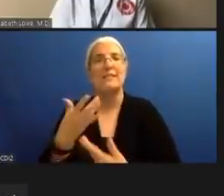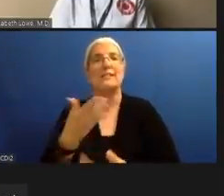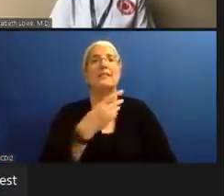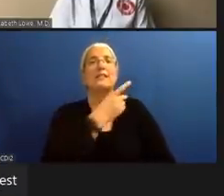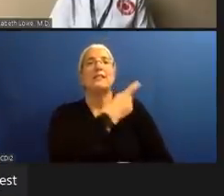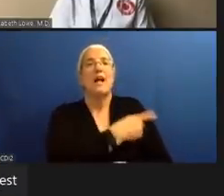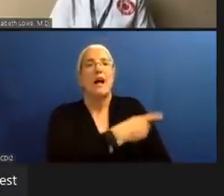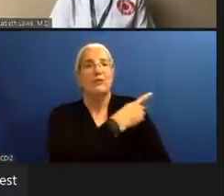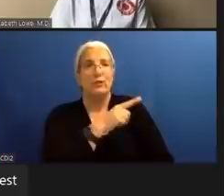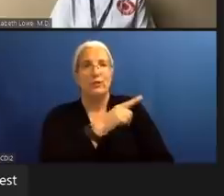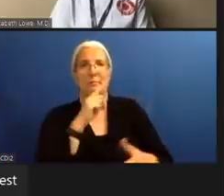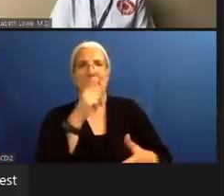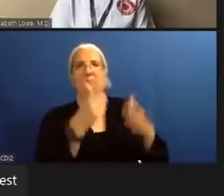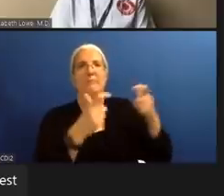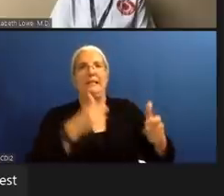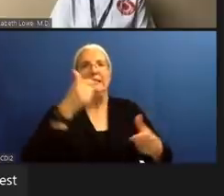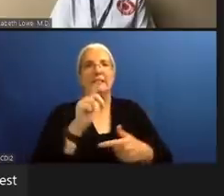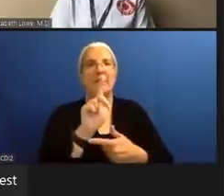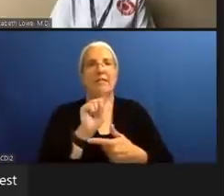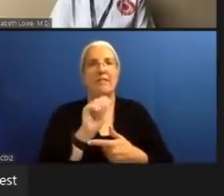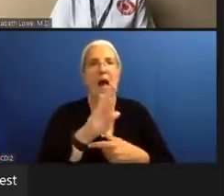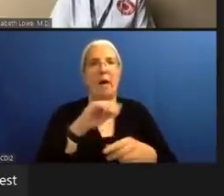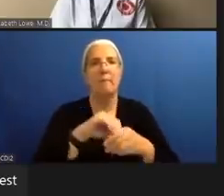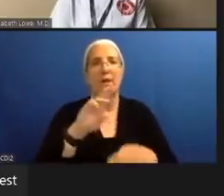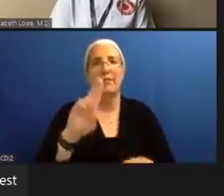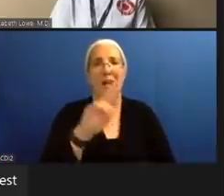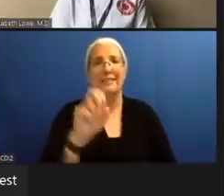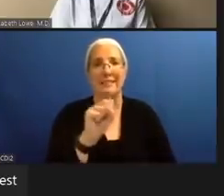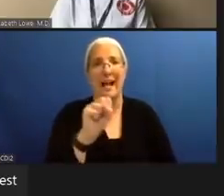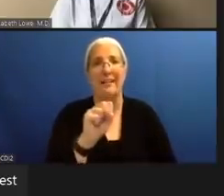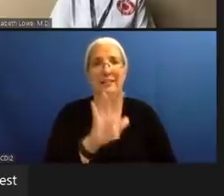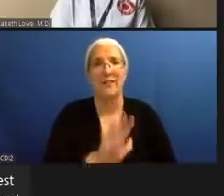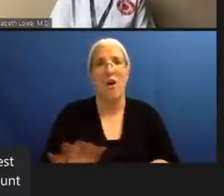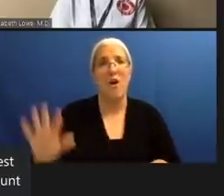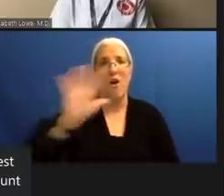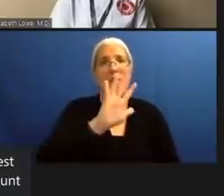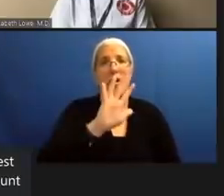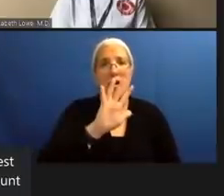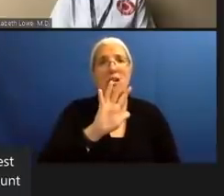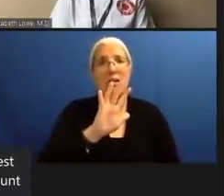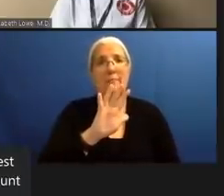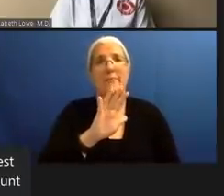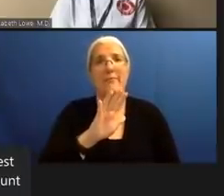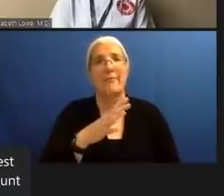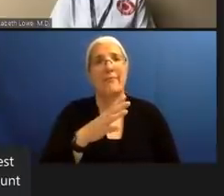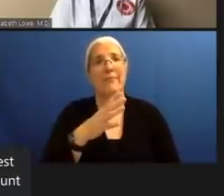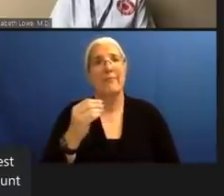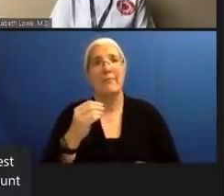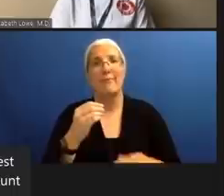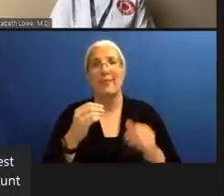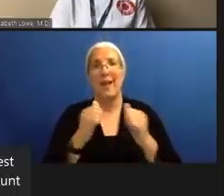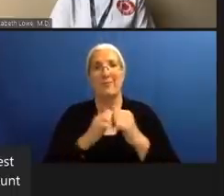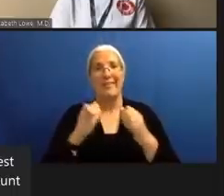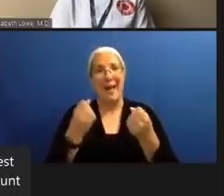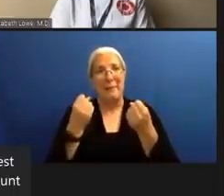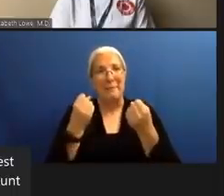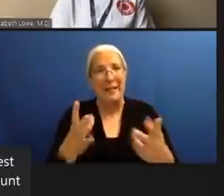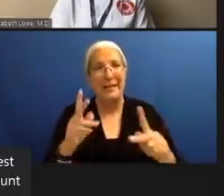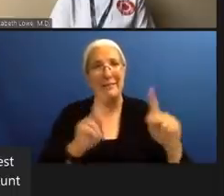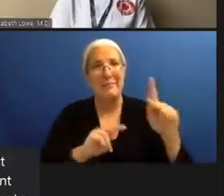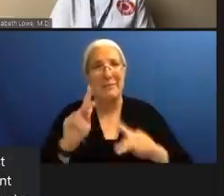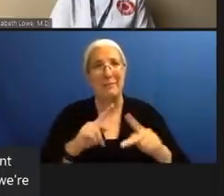country, and with the amount we're trying to test and grow our lab capacity, we're doing